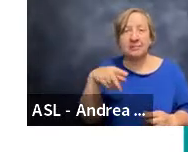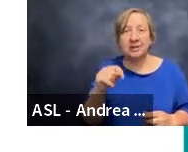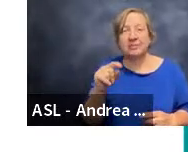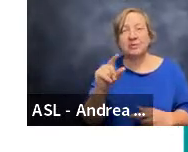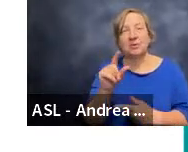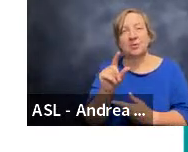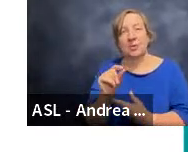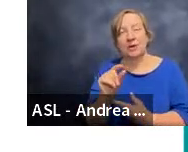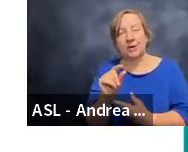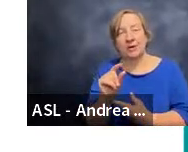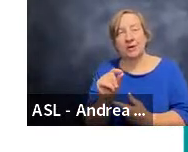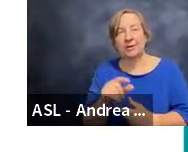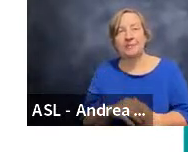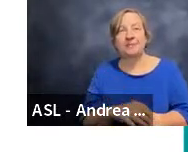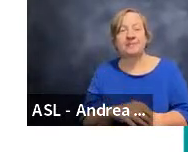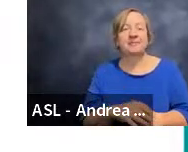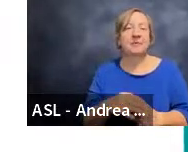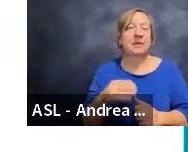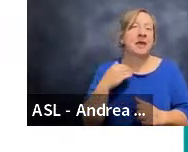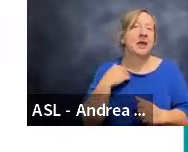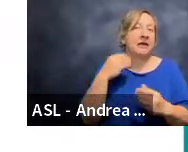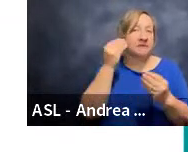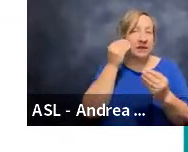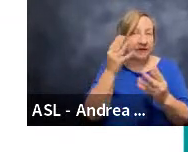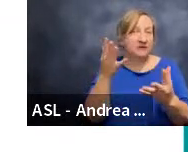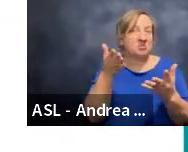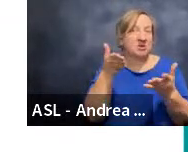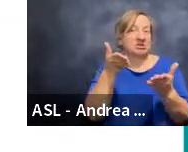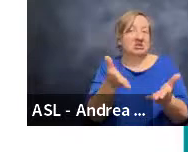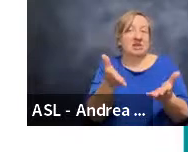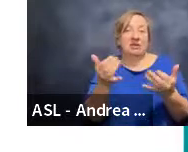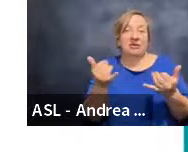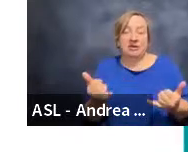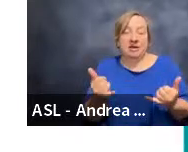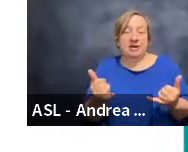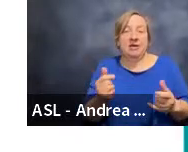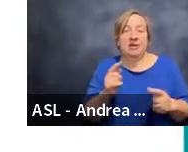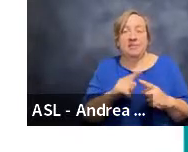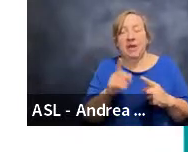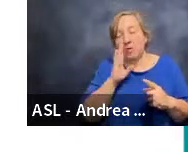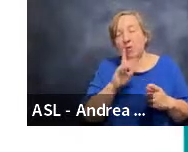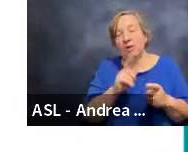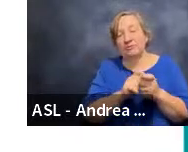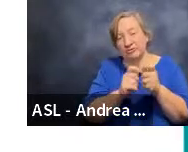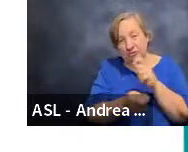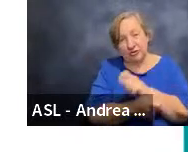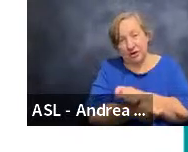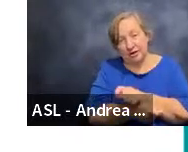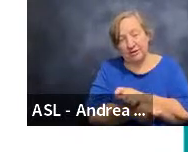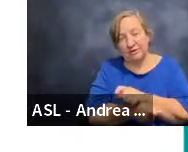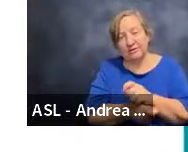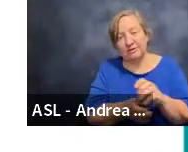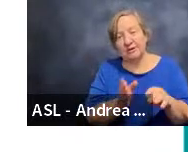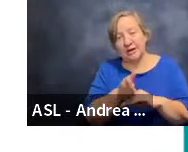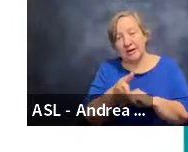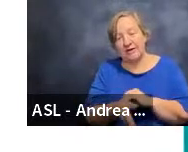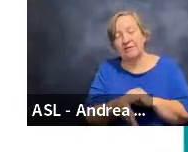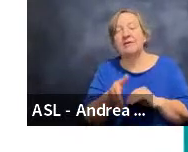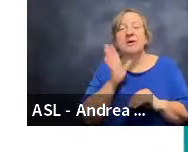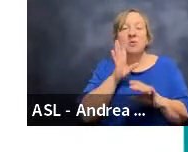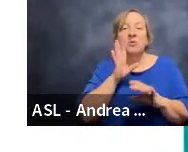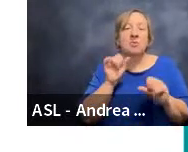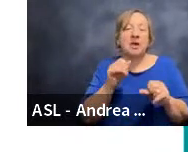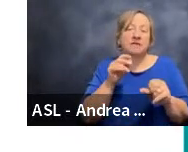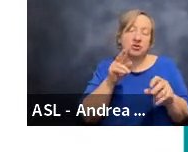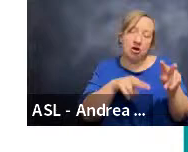20th. There is information there now, but it will be updated. You'll be able to easily access the